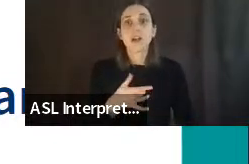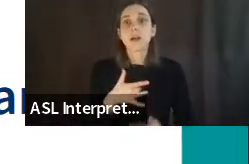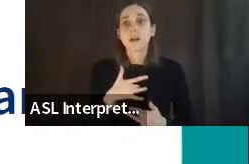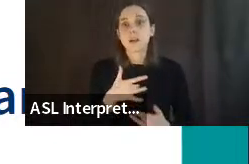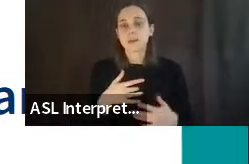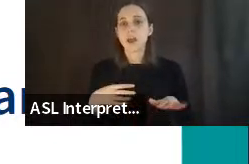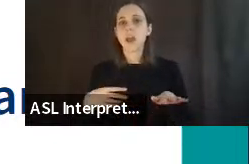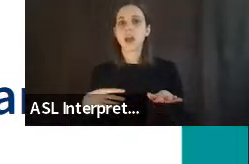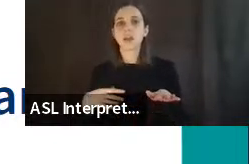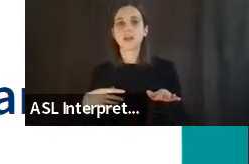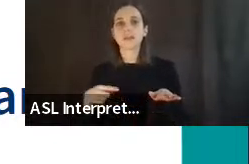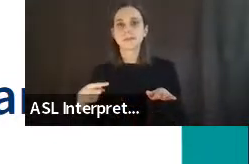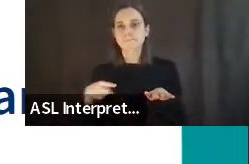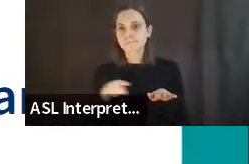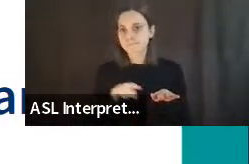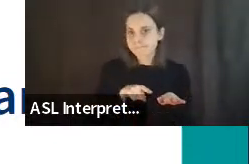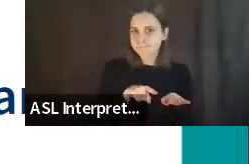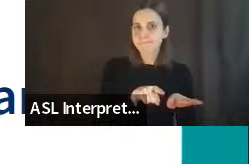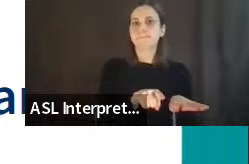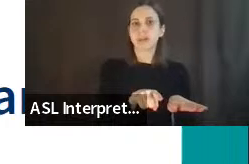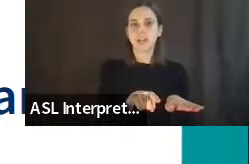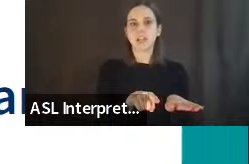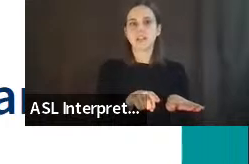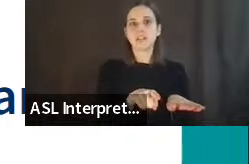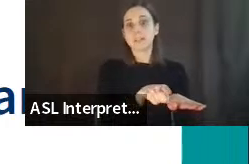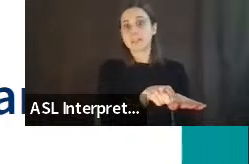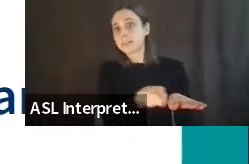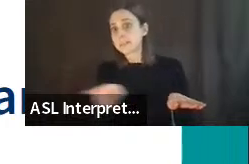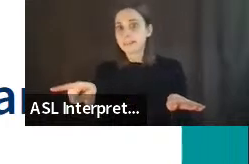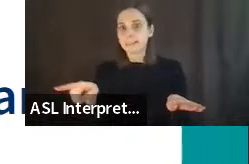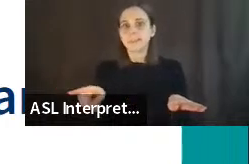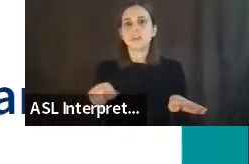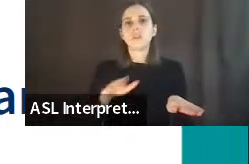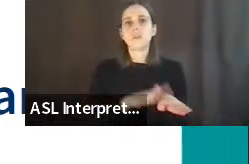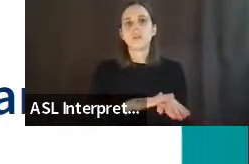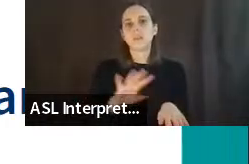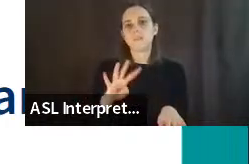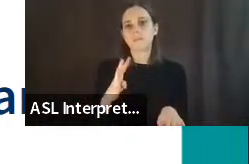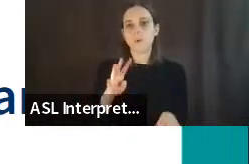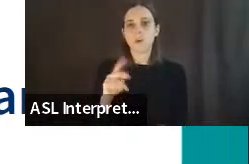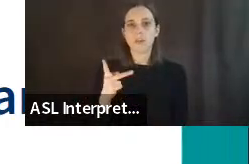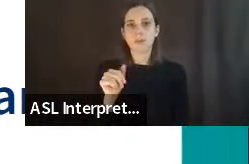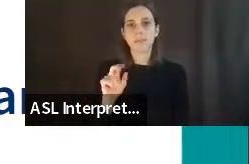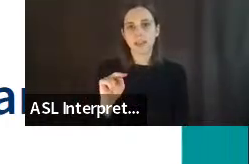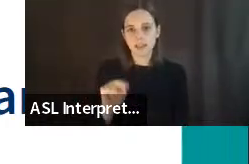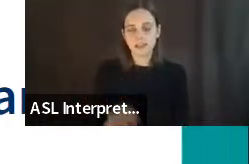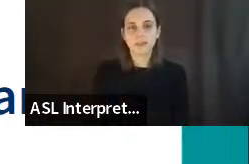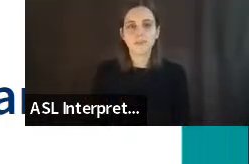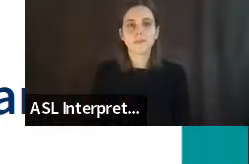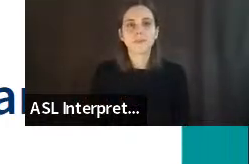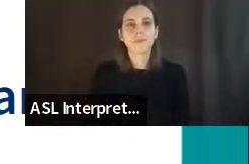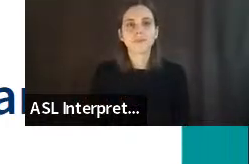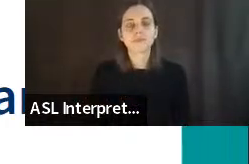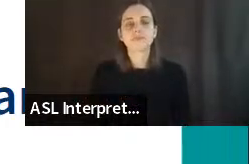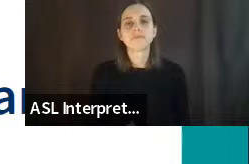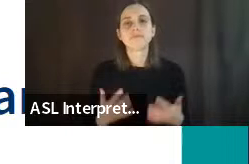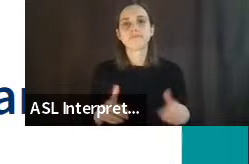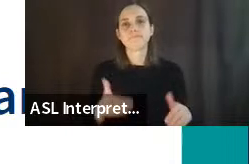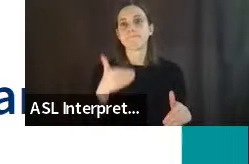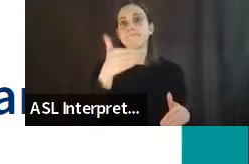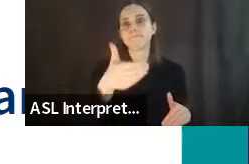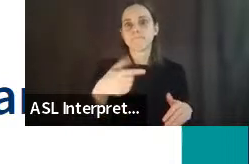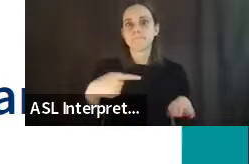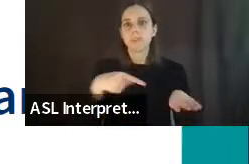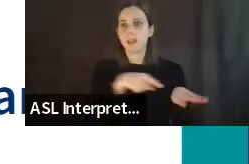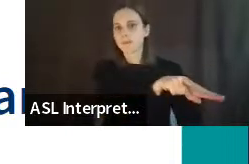fourth plane, for example. That's kind of how an aux lane works. You then pick up another lane there at fourth plane, drop both of them at middle